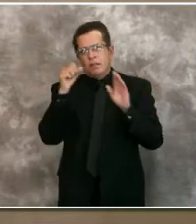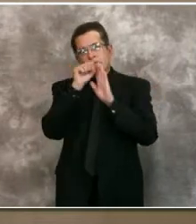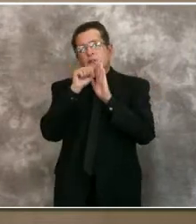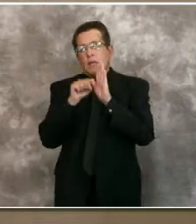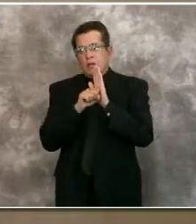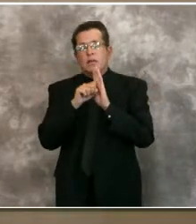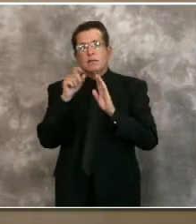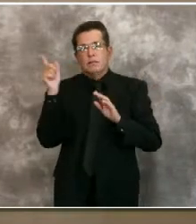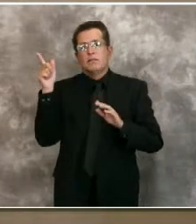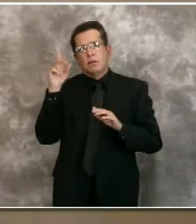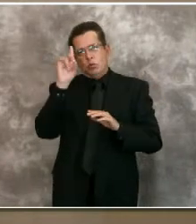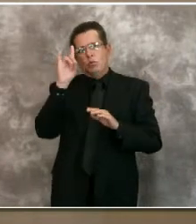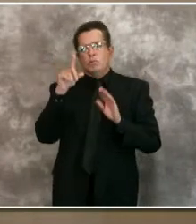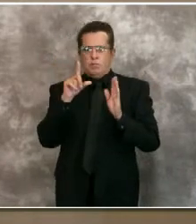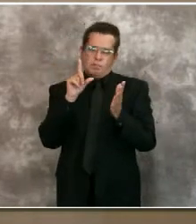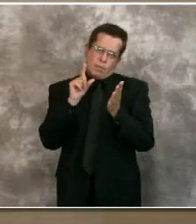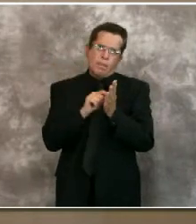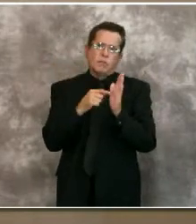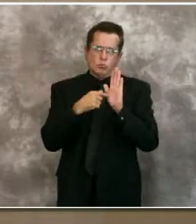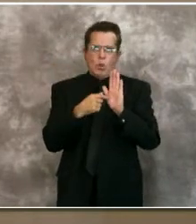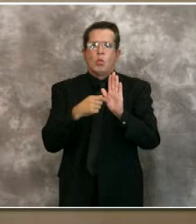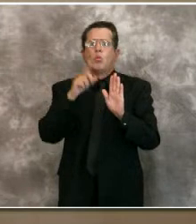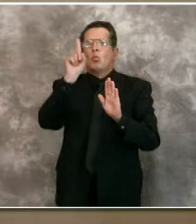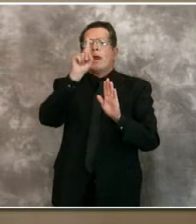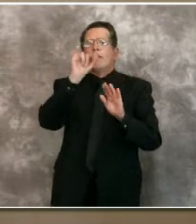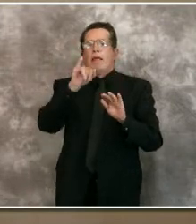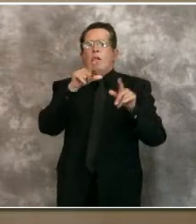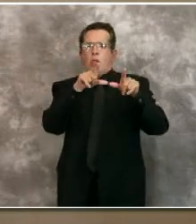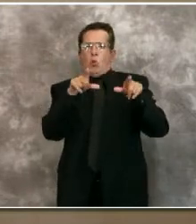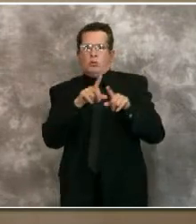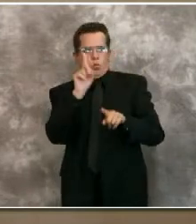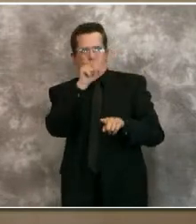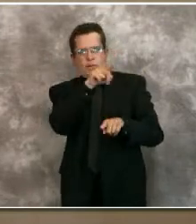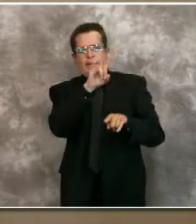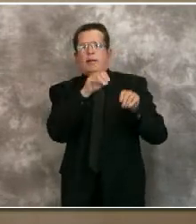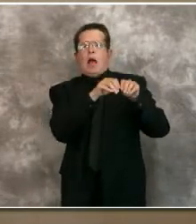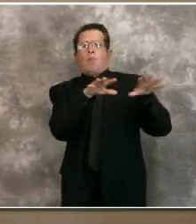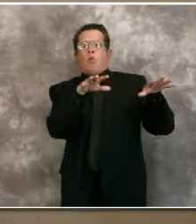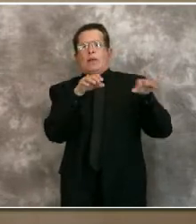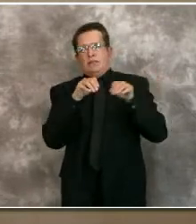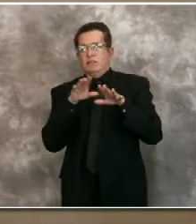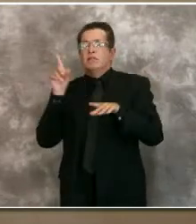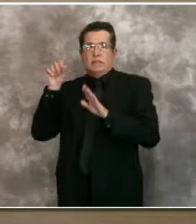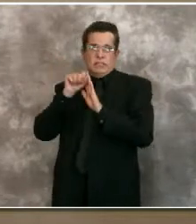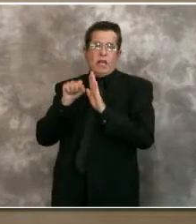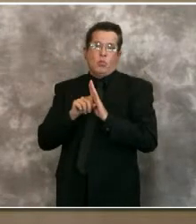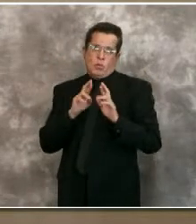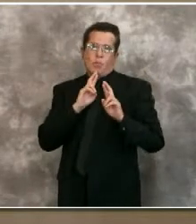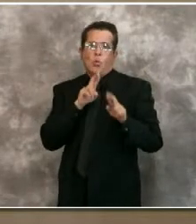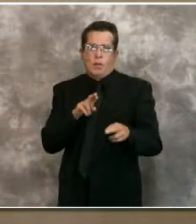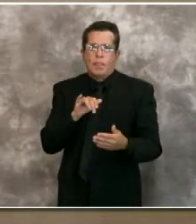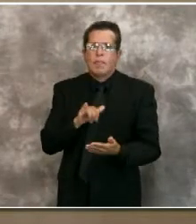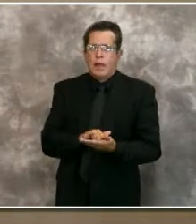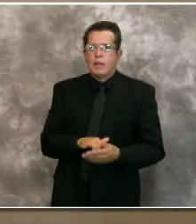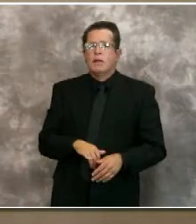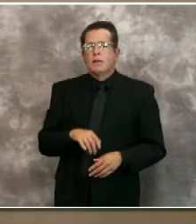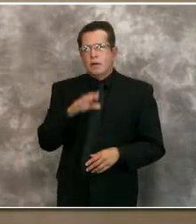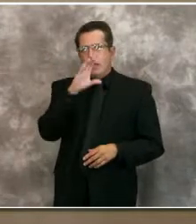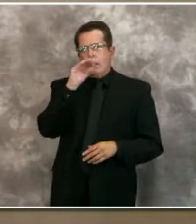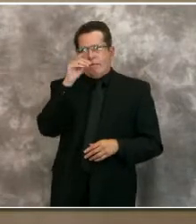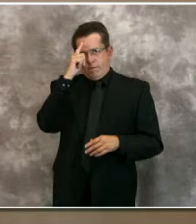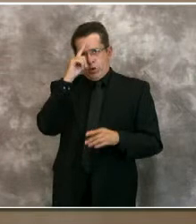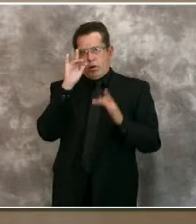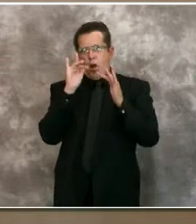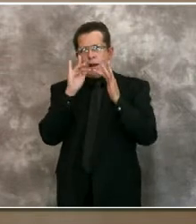does publish those locations that have had outbreaks. To provide context